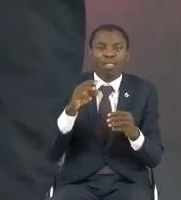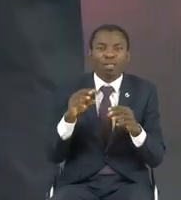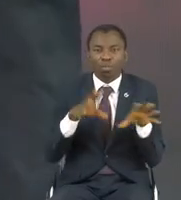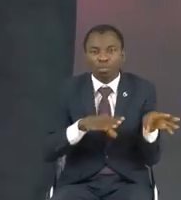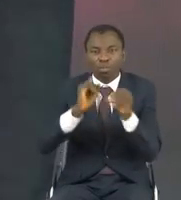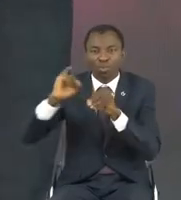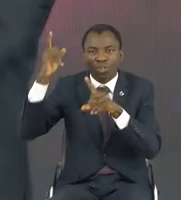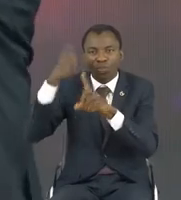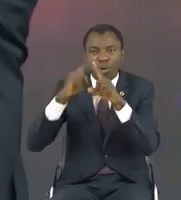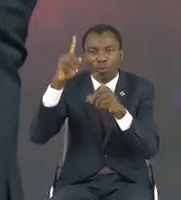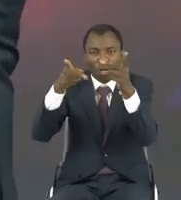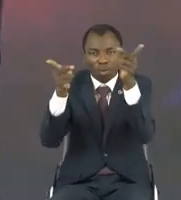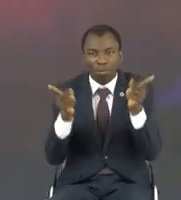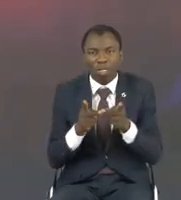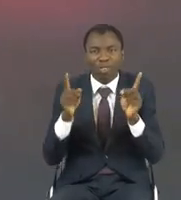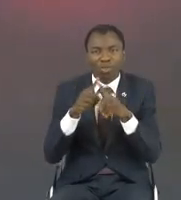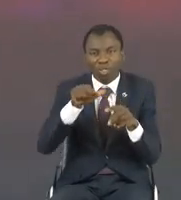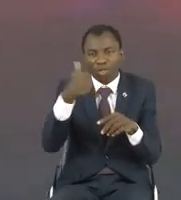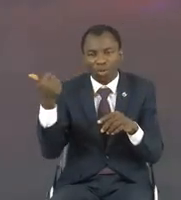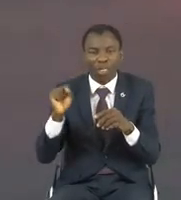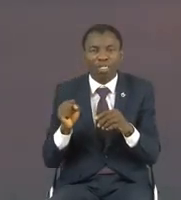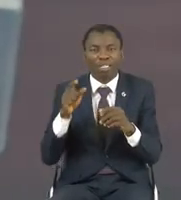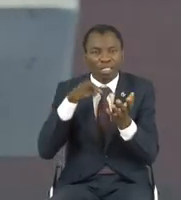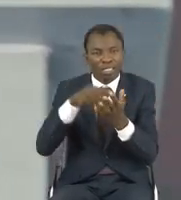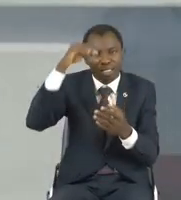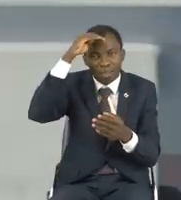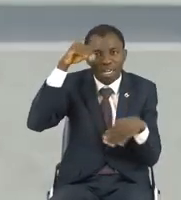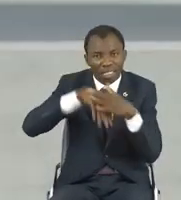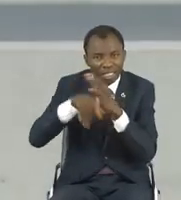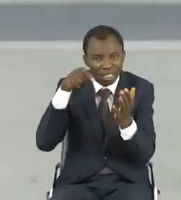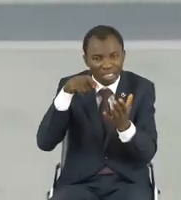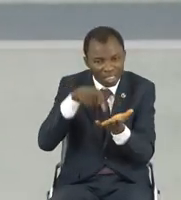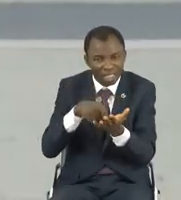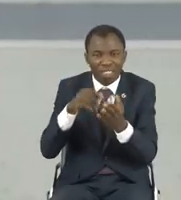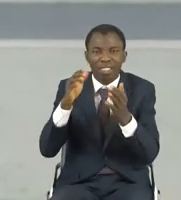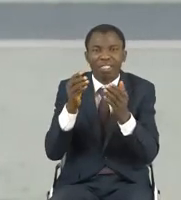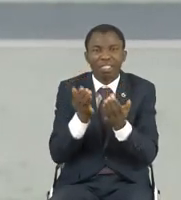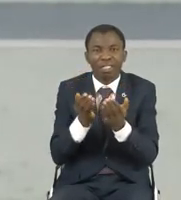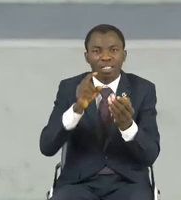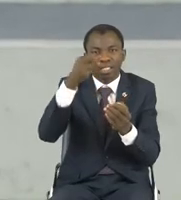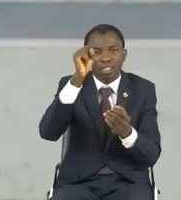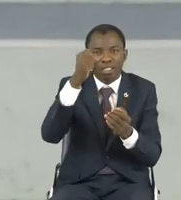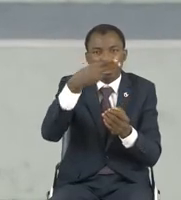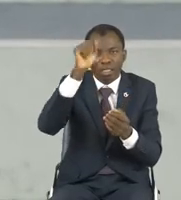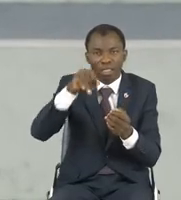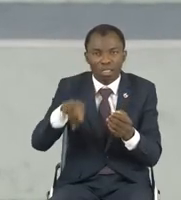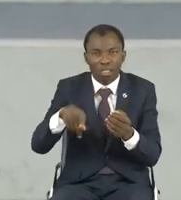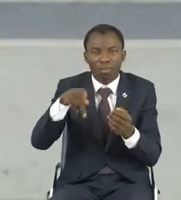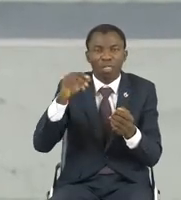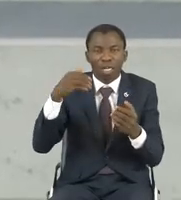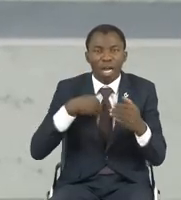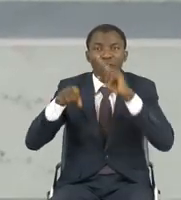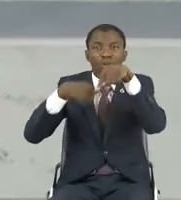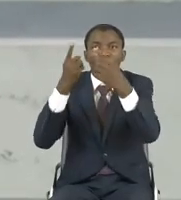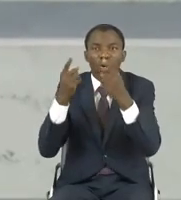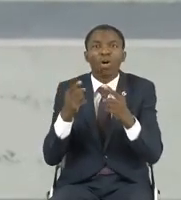other. This man in the ship had gone to Australia